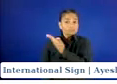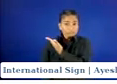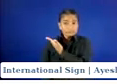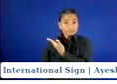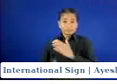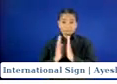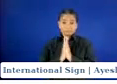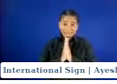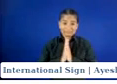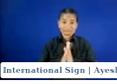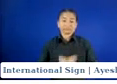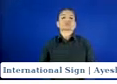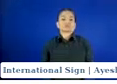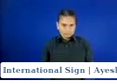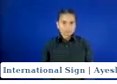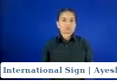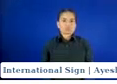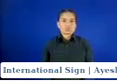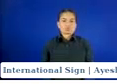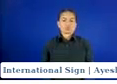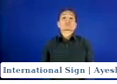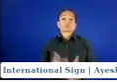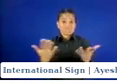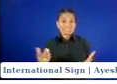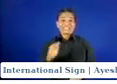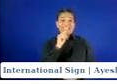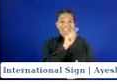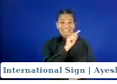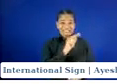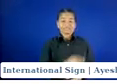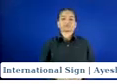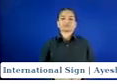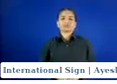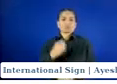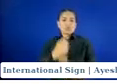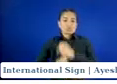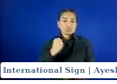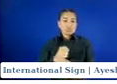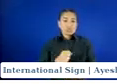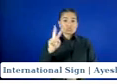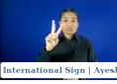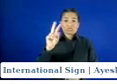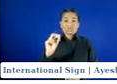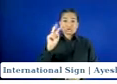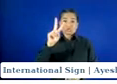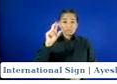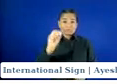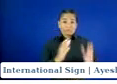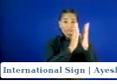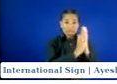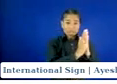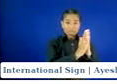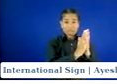From that one, since 2020, Vietnam Women's Union and ILO have